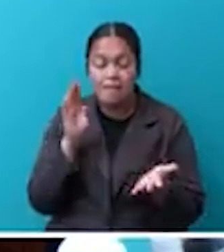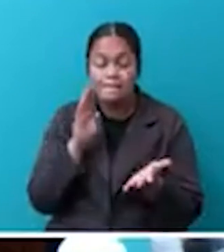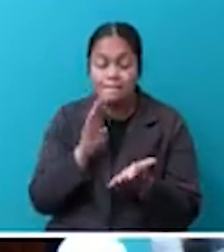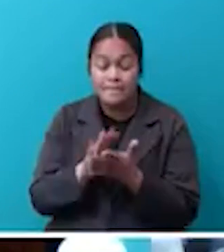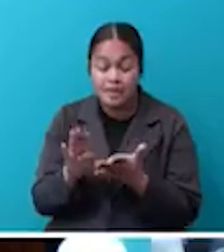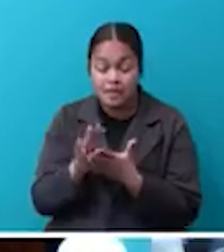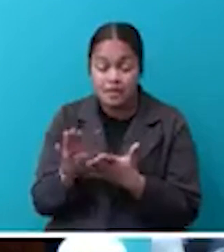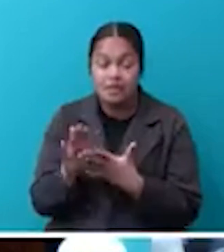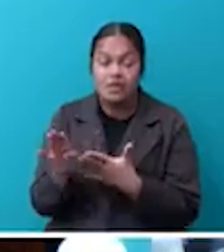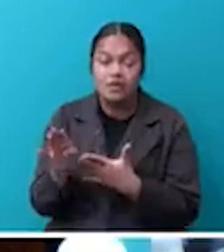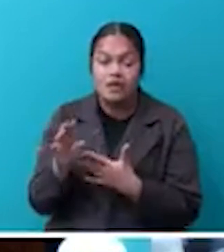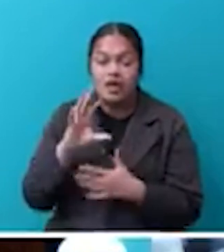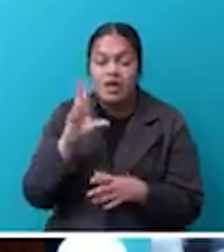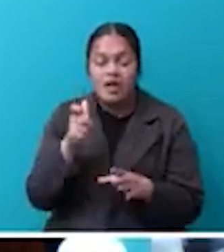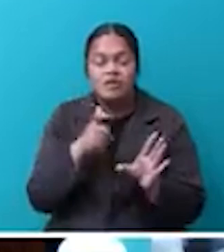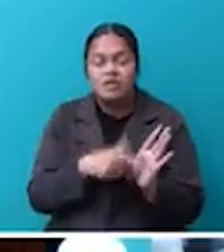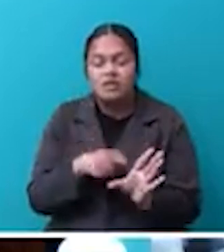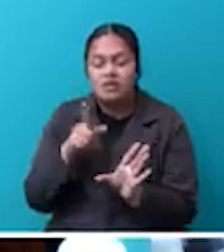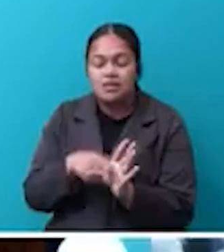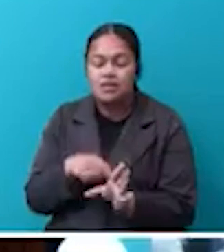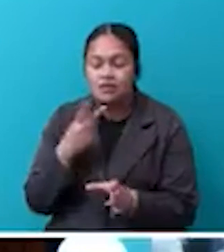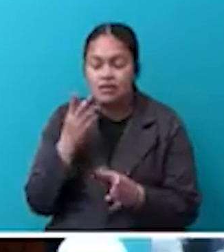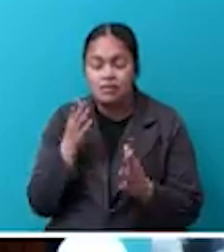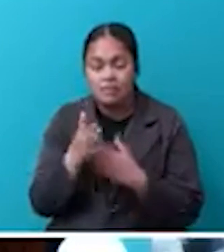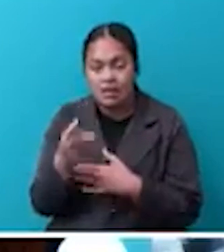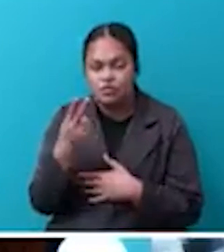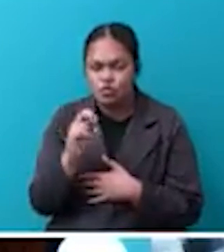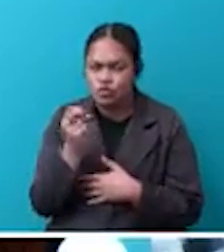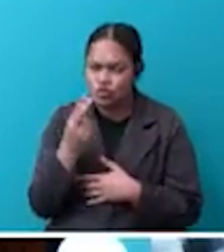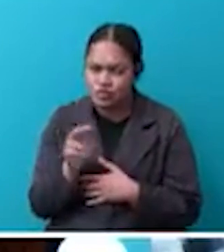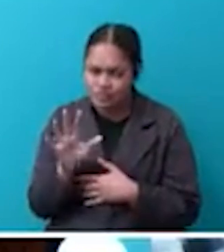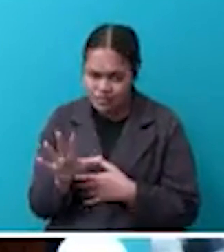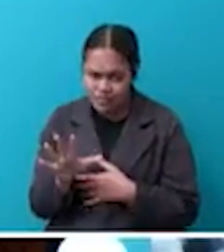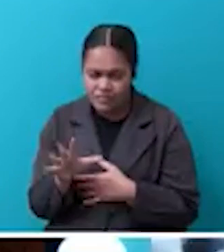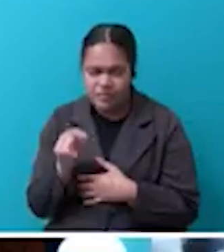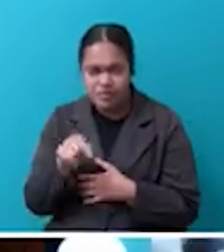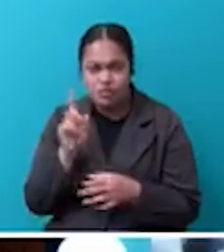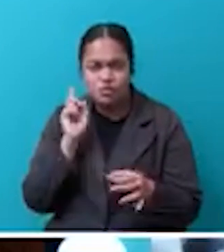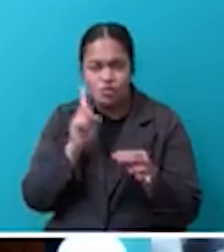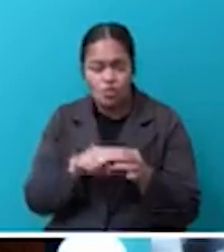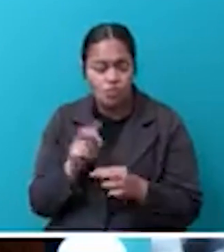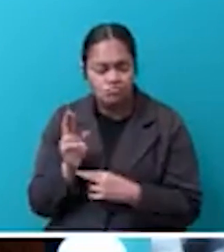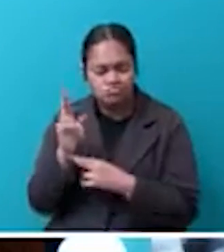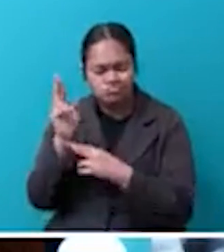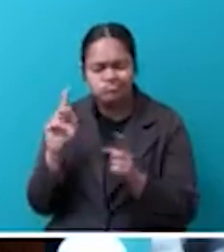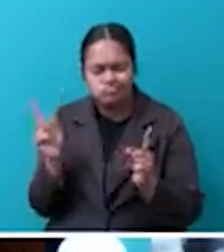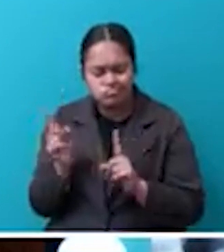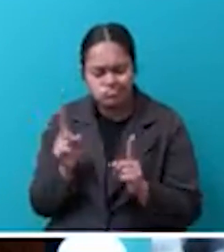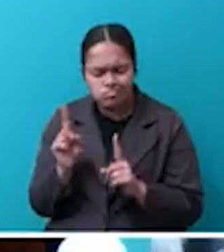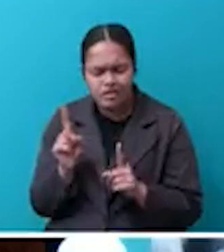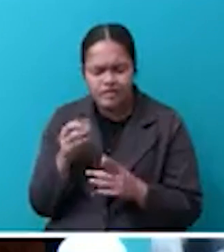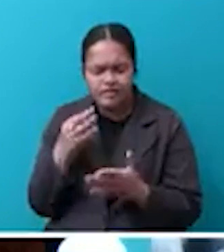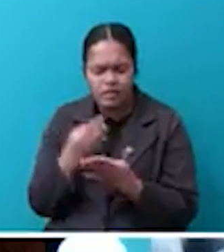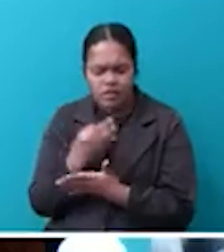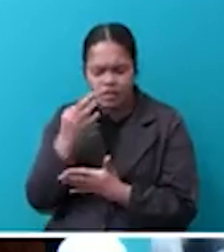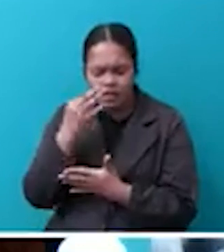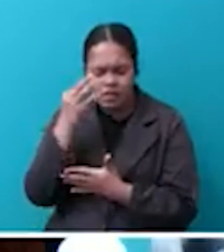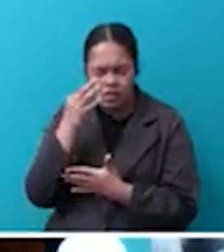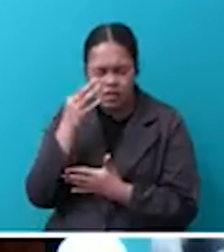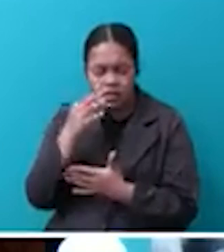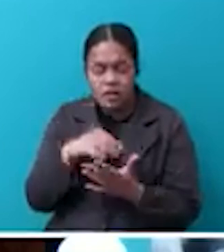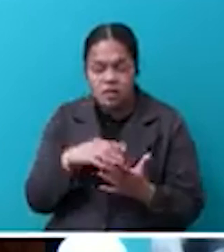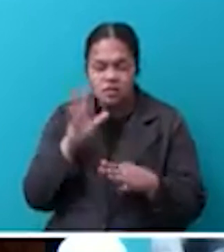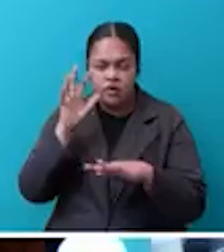by 2035. While this goal represents a tripling of the financing